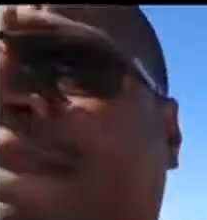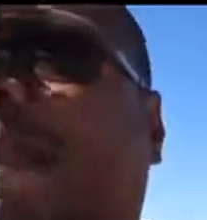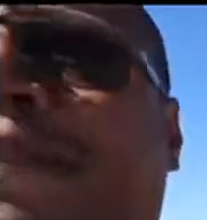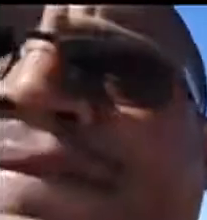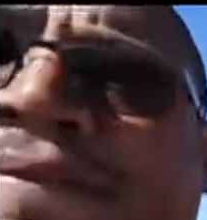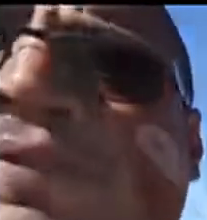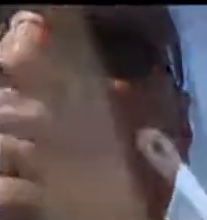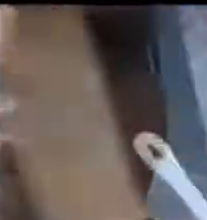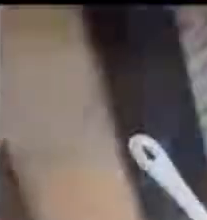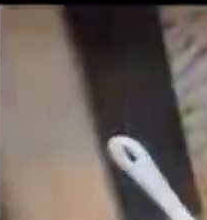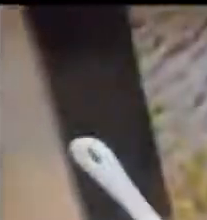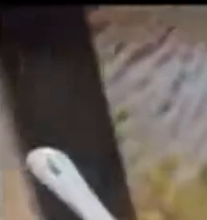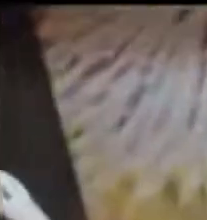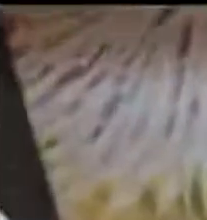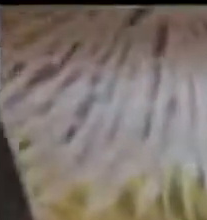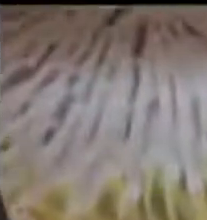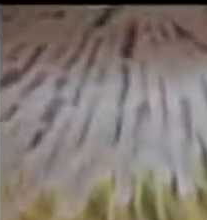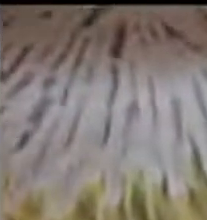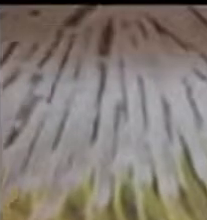shoes, no heels.